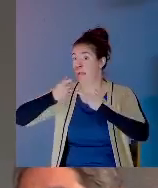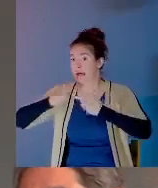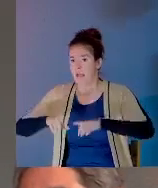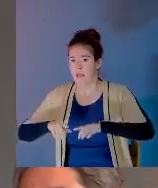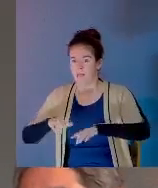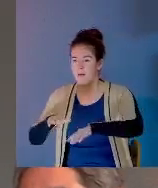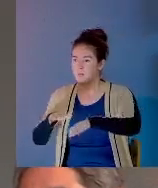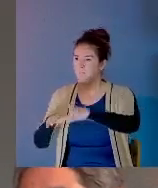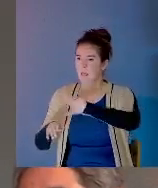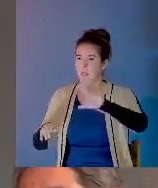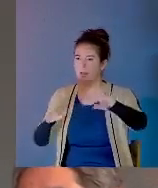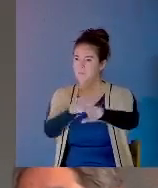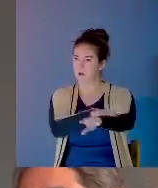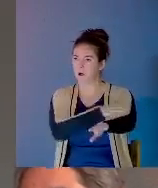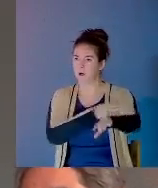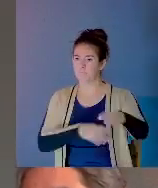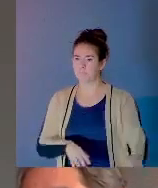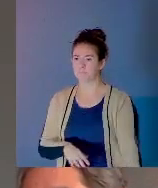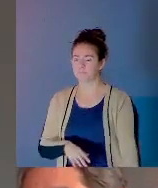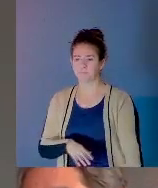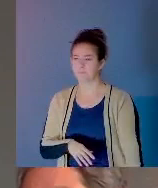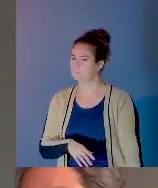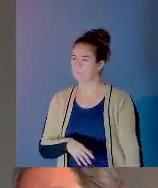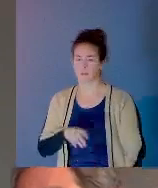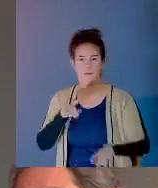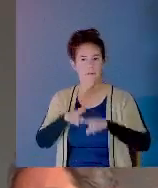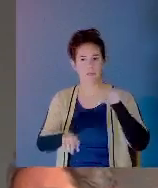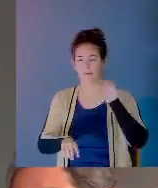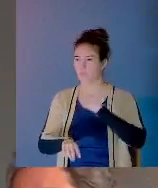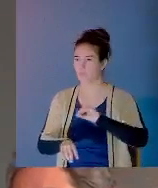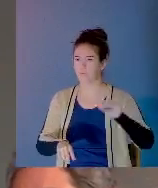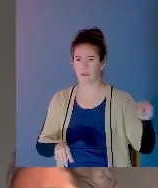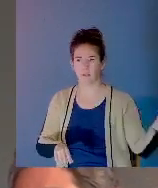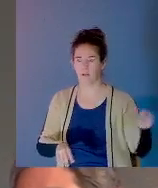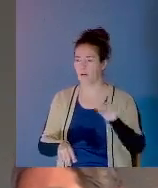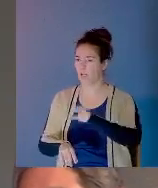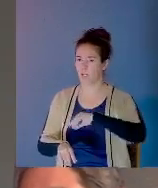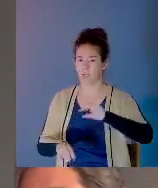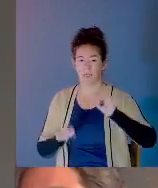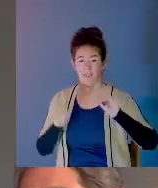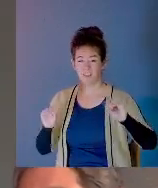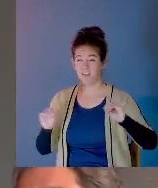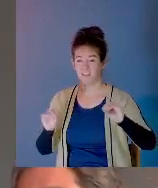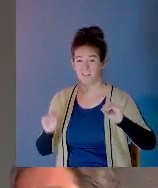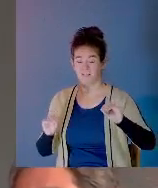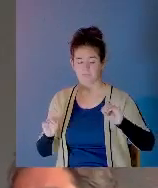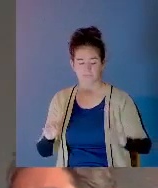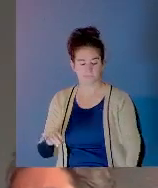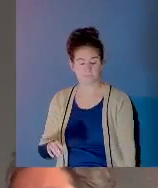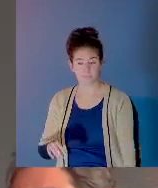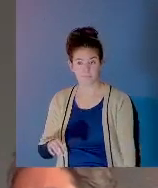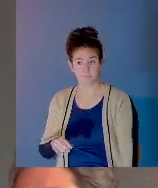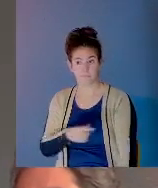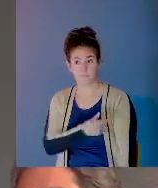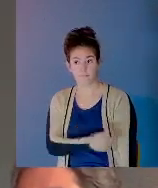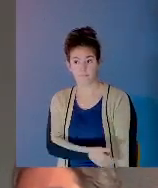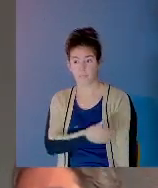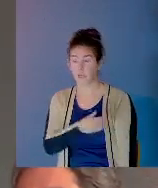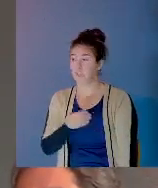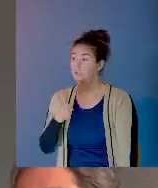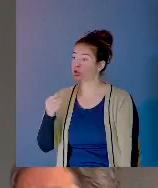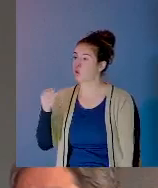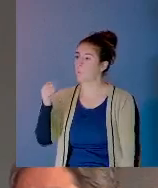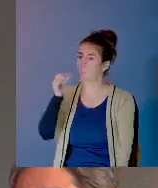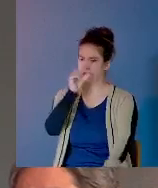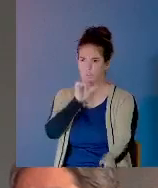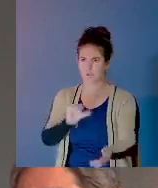I could not move it at all. And so the orthopedic surgeon got afraid. He's afraid I